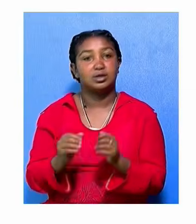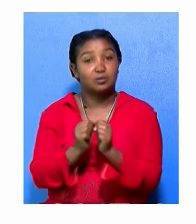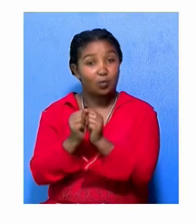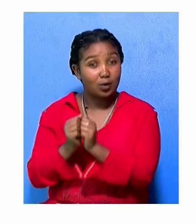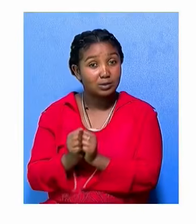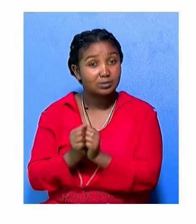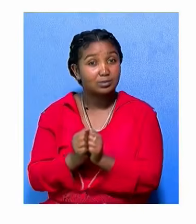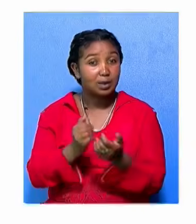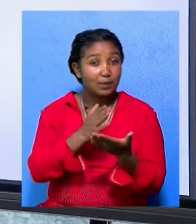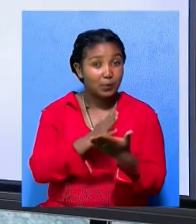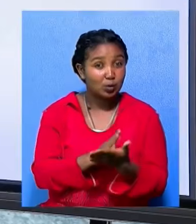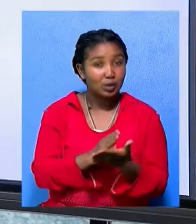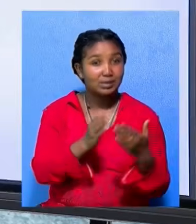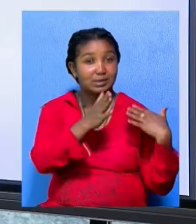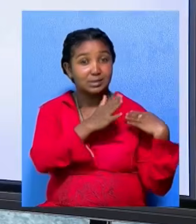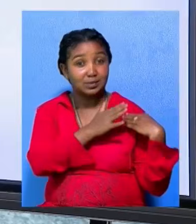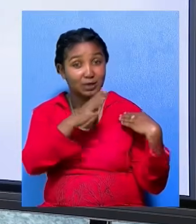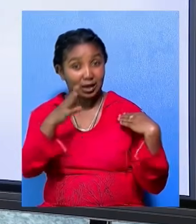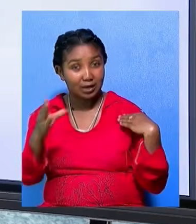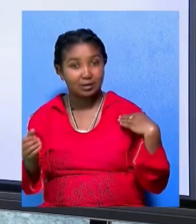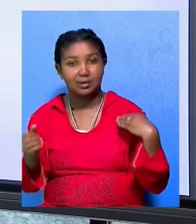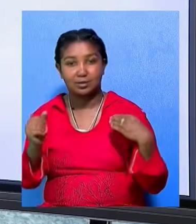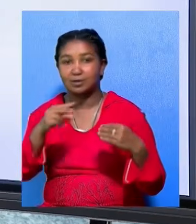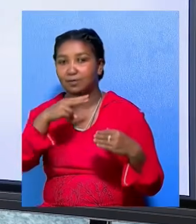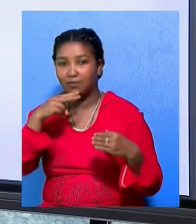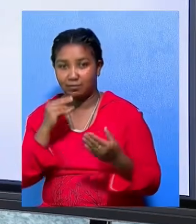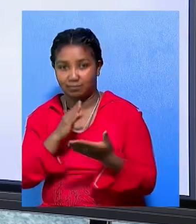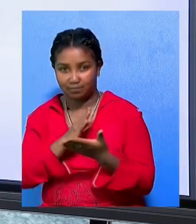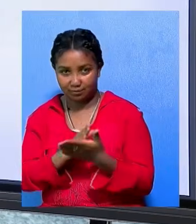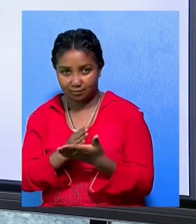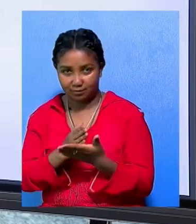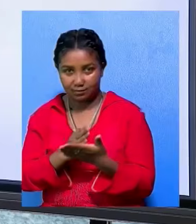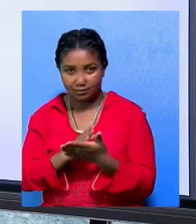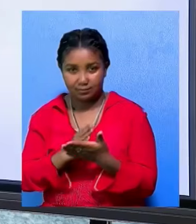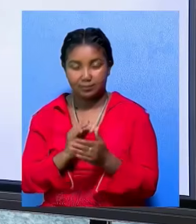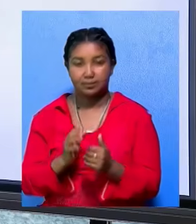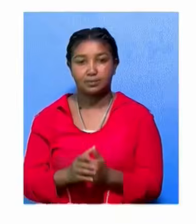goes between the subject and the given verb.